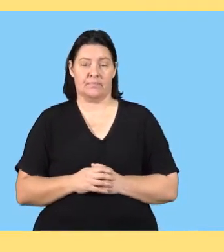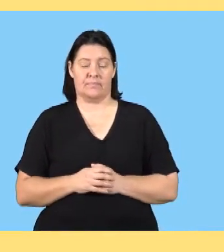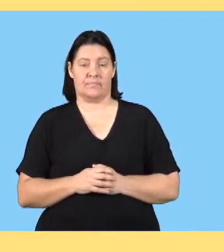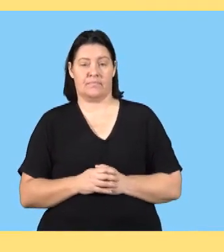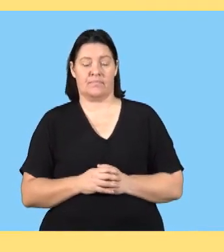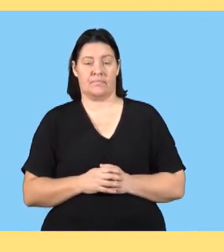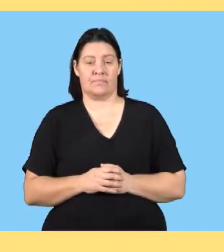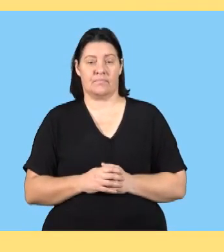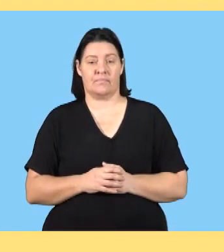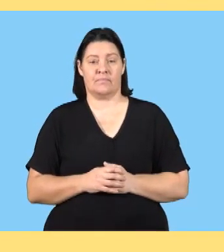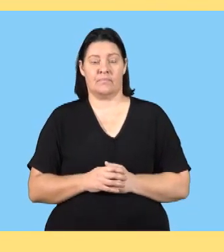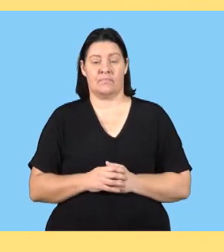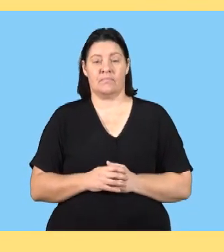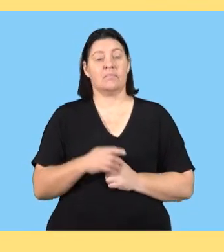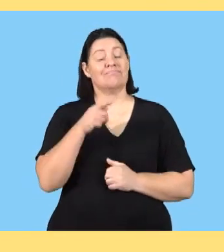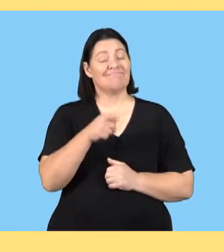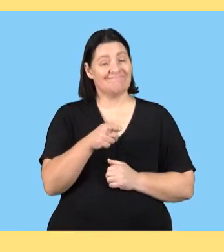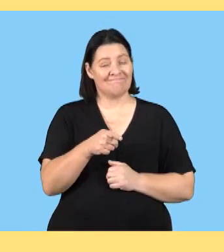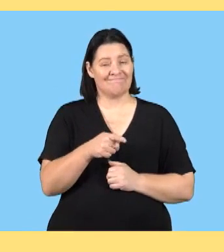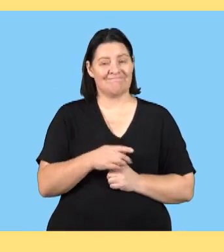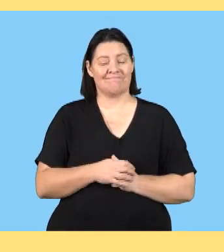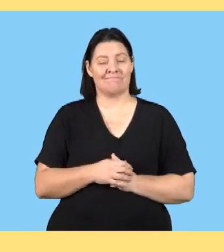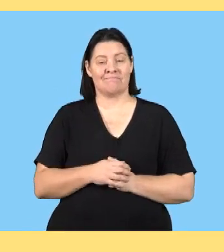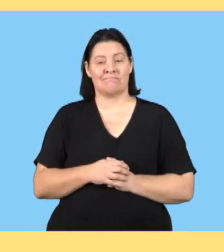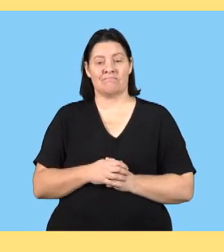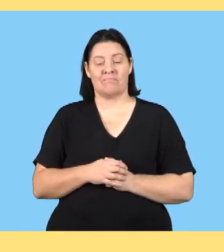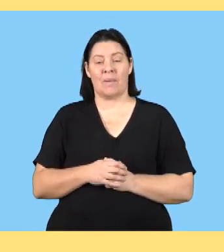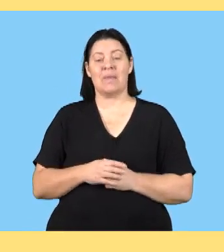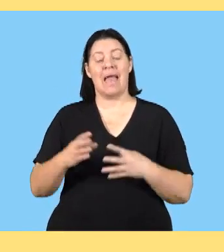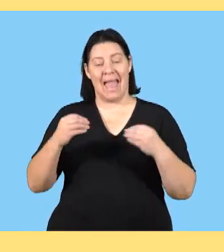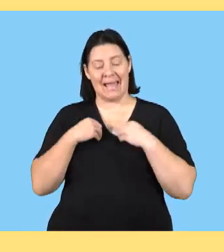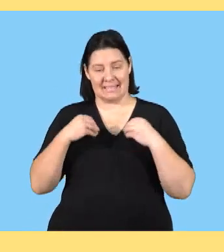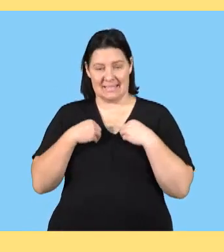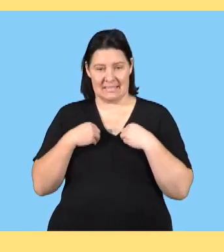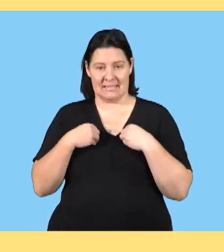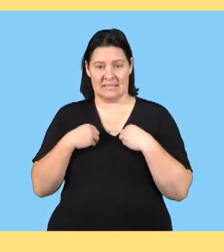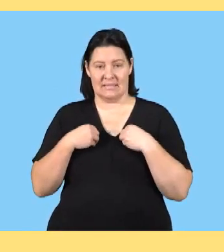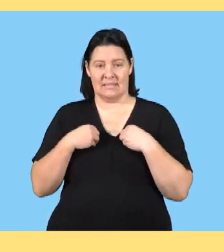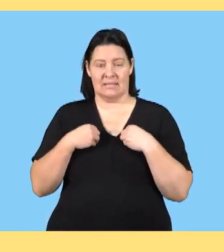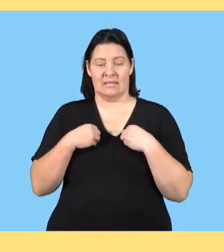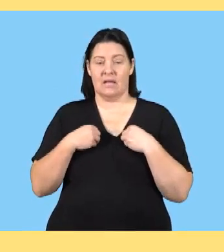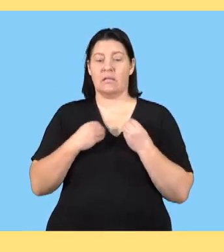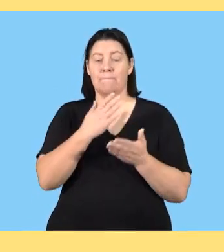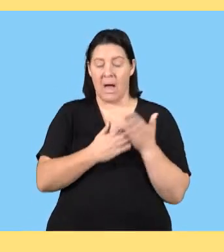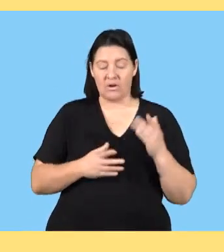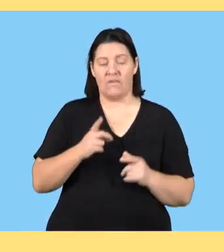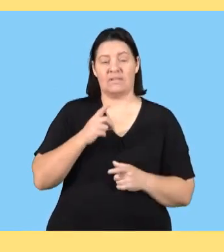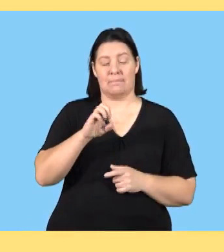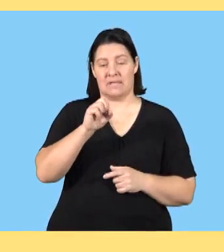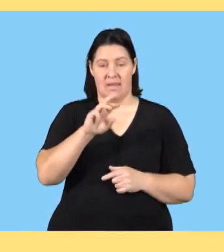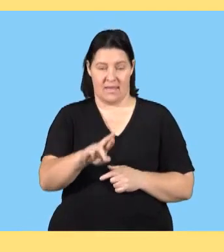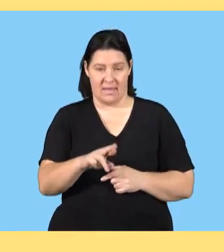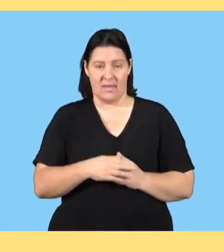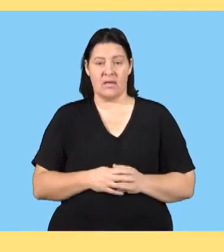Archer. And J. Archer is an asset. Remember, J. Archer is part of the debtors,